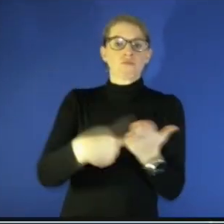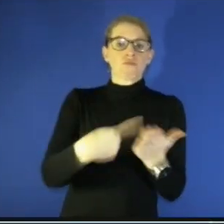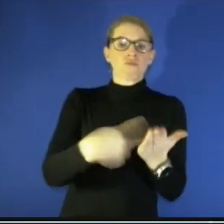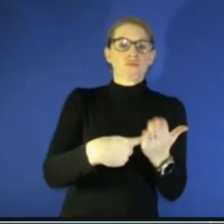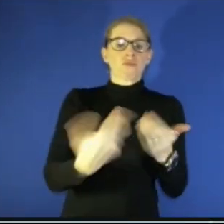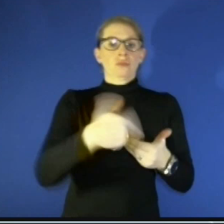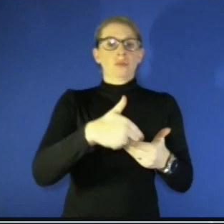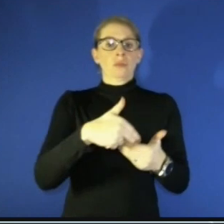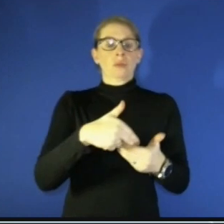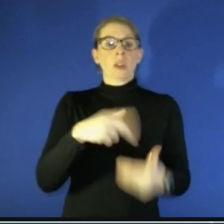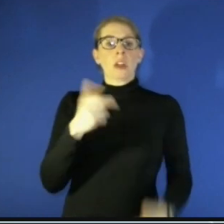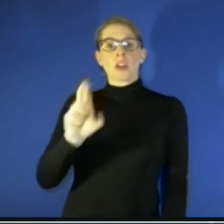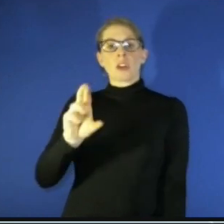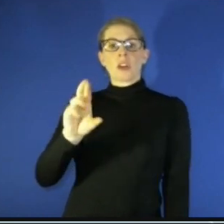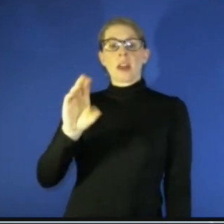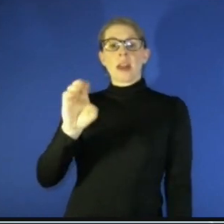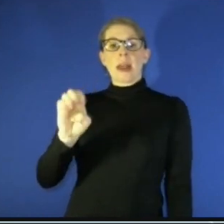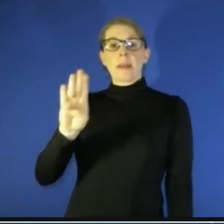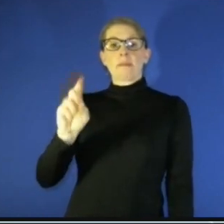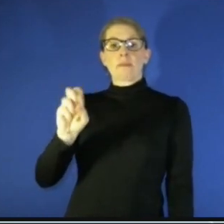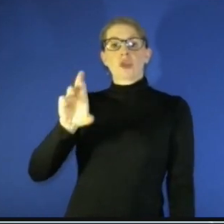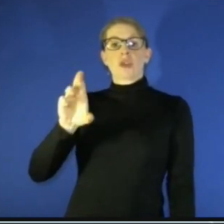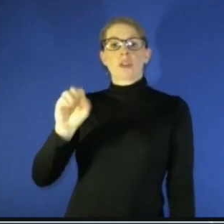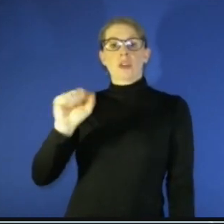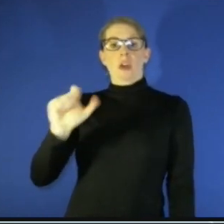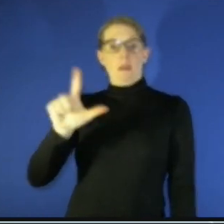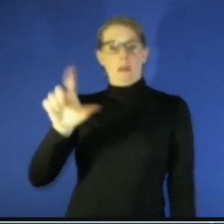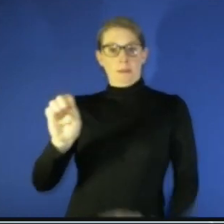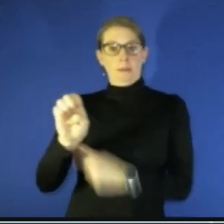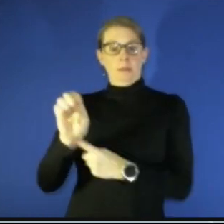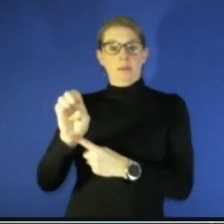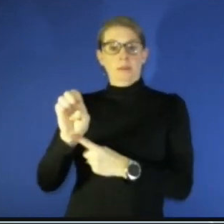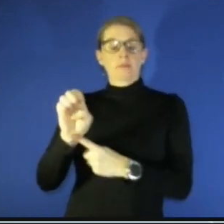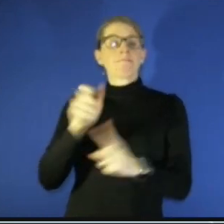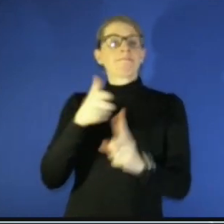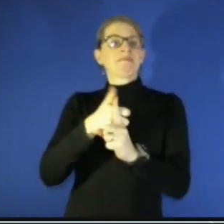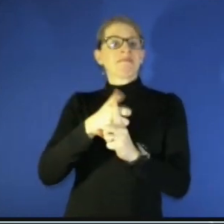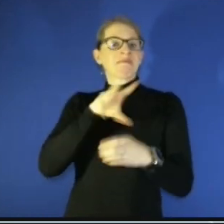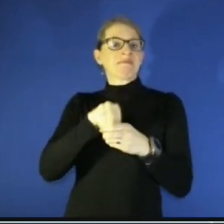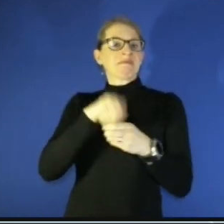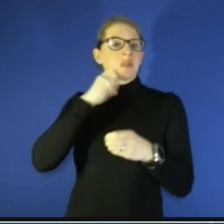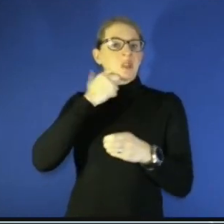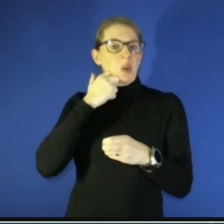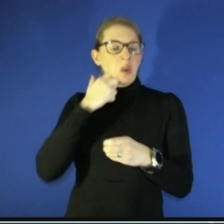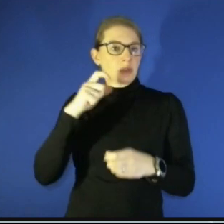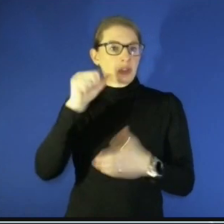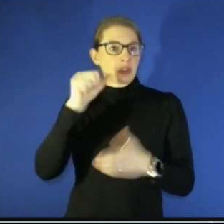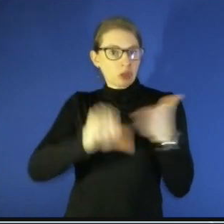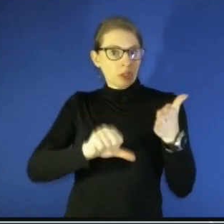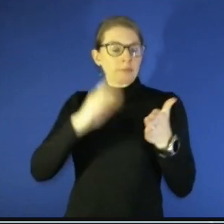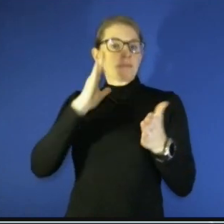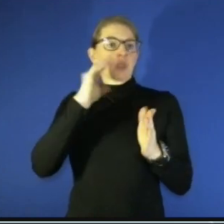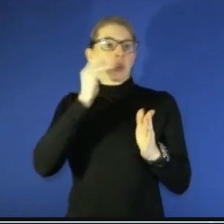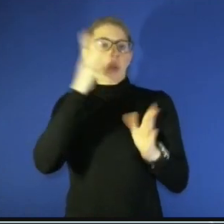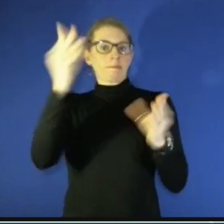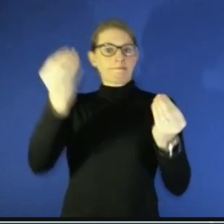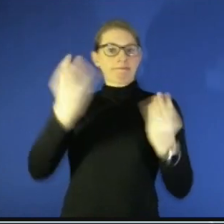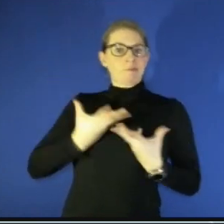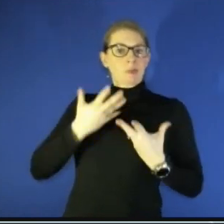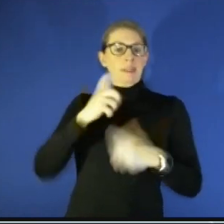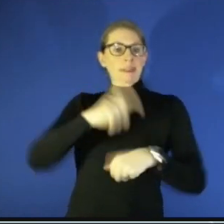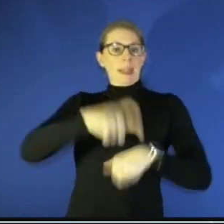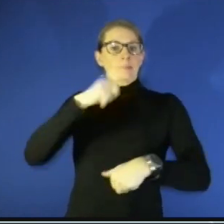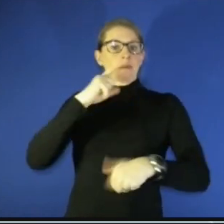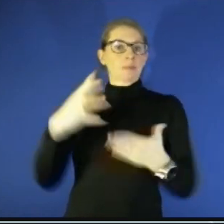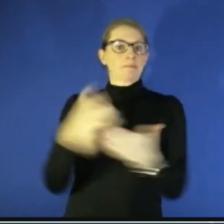Ebersole. He is the director of Endovascular Neurosurgery. He's going to help us know when it is time to get help. Plus, a new minimally